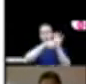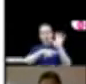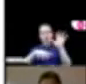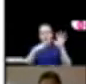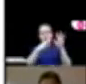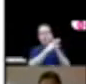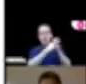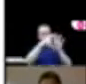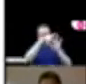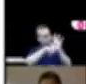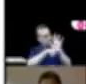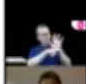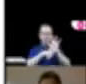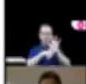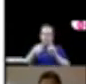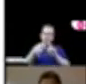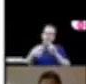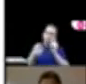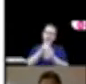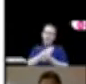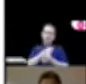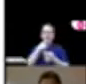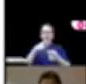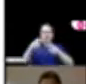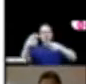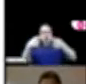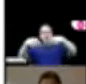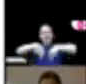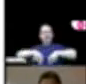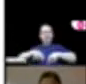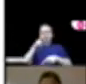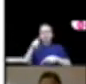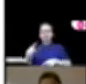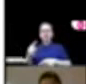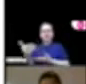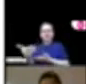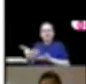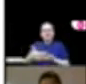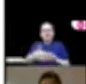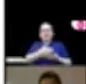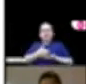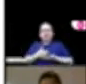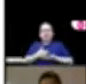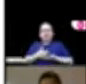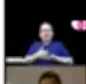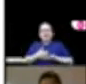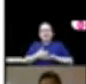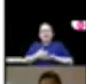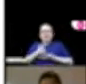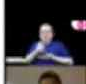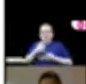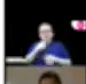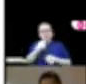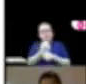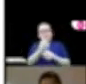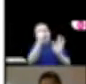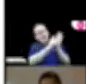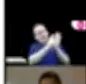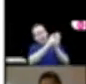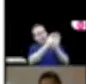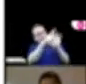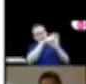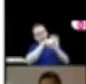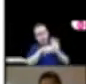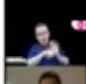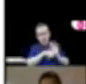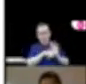things for the other people who will be coming here seeking sanctuary. That's what we'll be doing. So that is why at the end of the day,